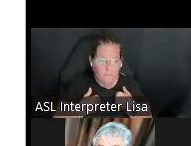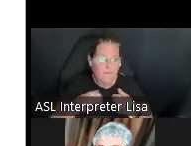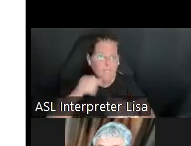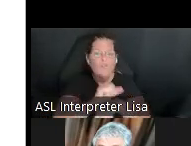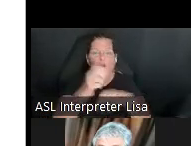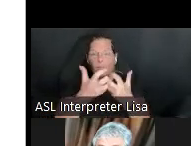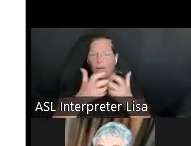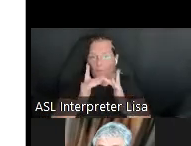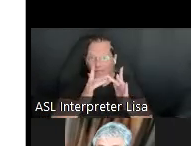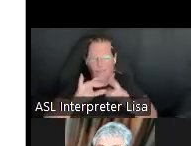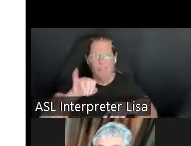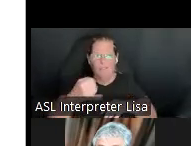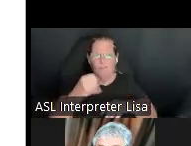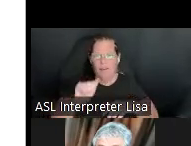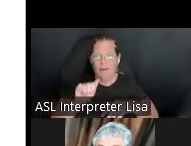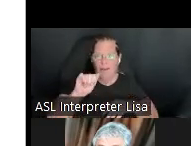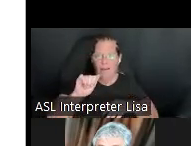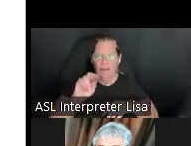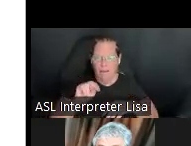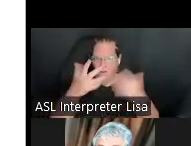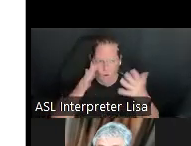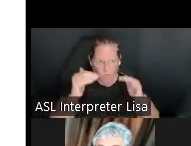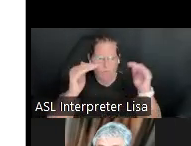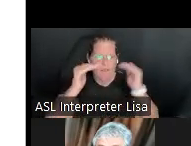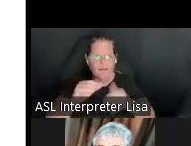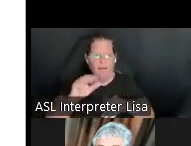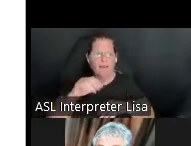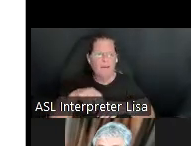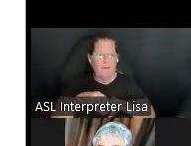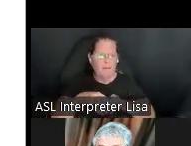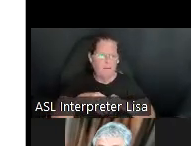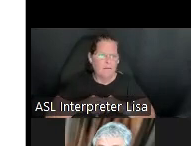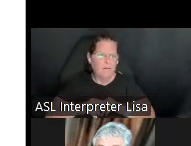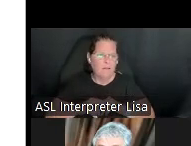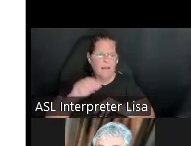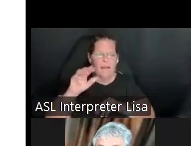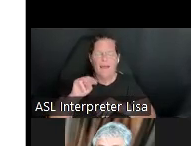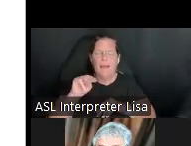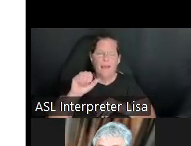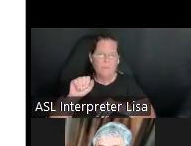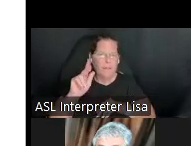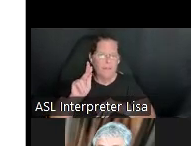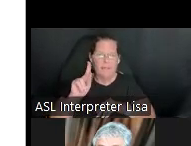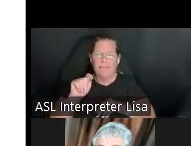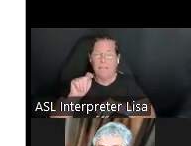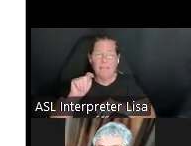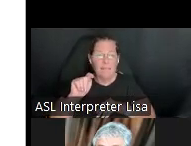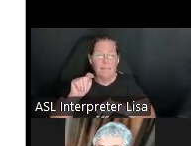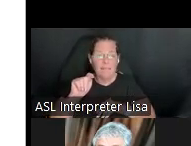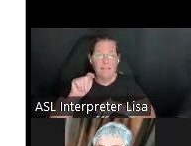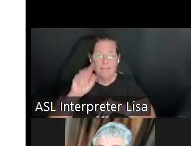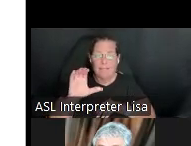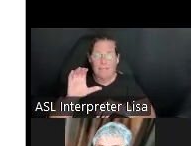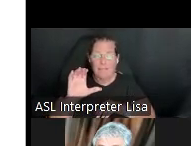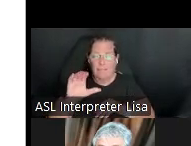Accommodations Network and the Model Systems program. It's a research program associated